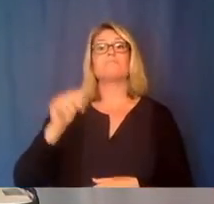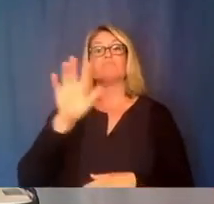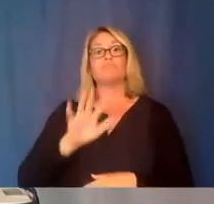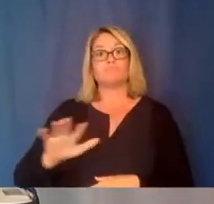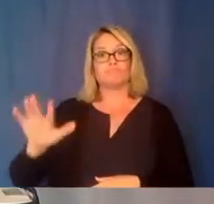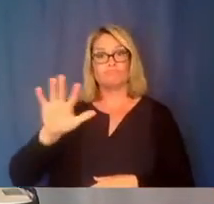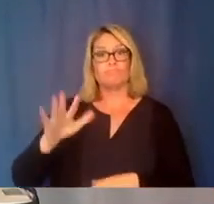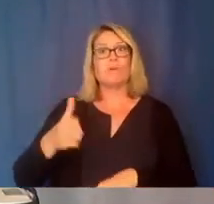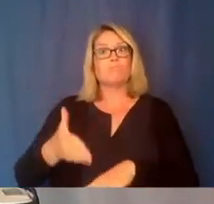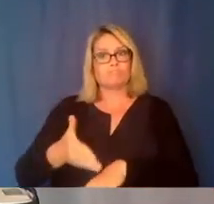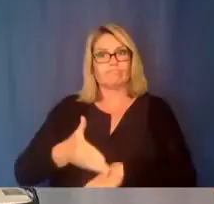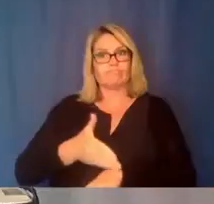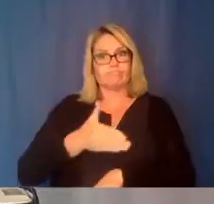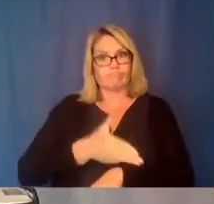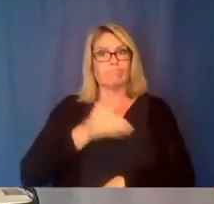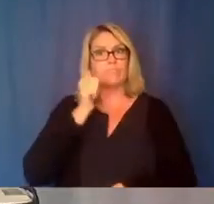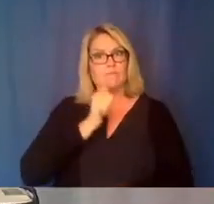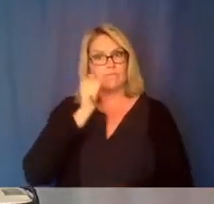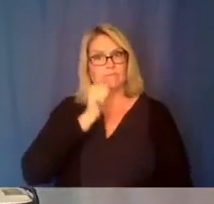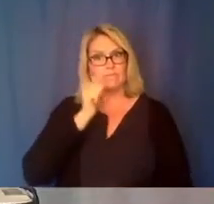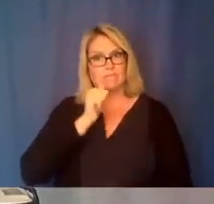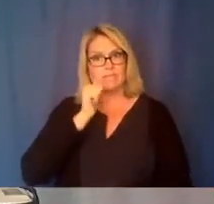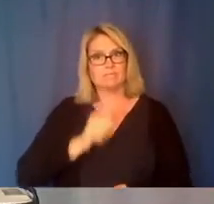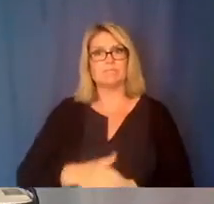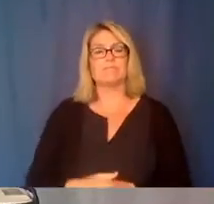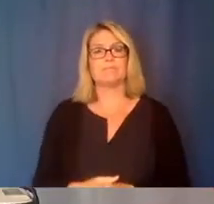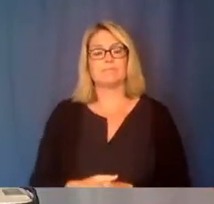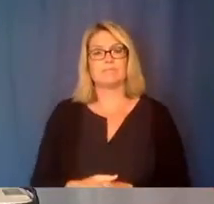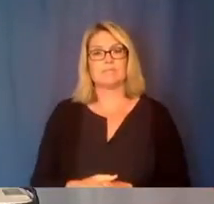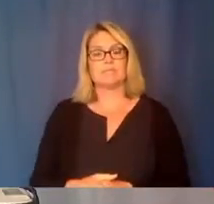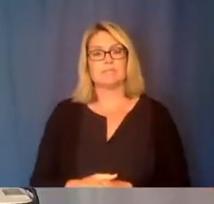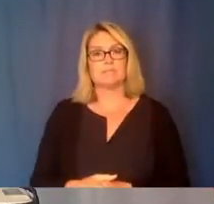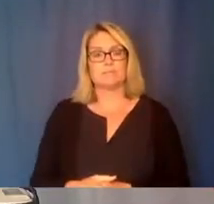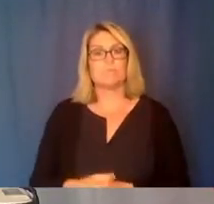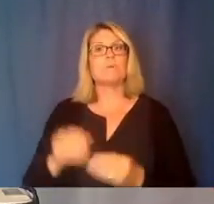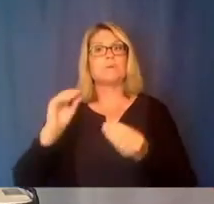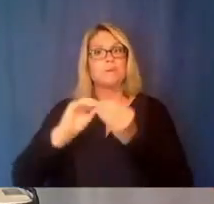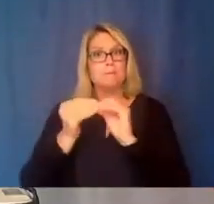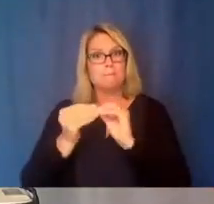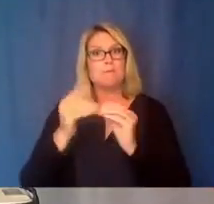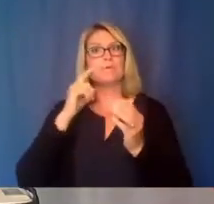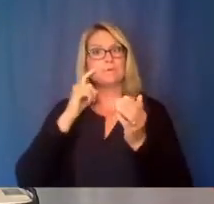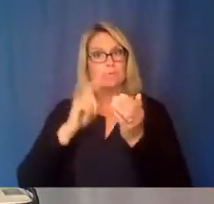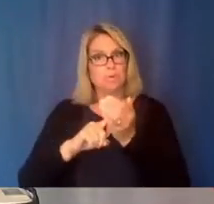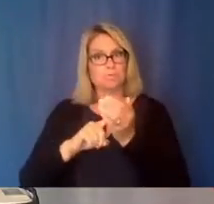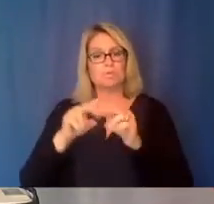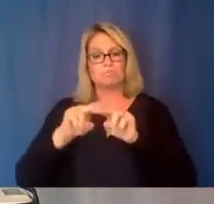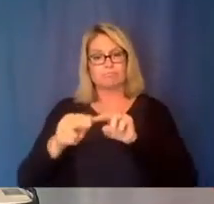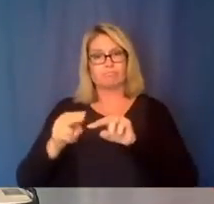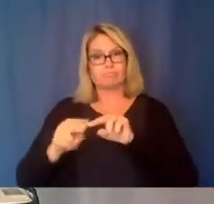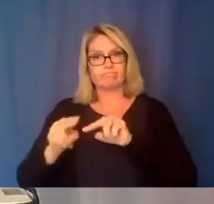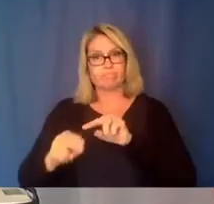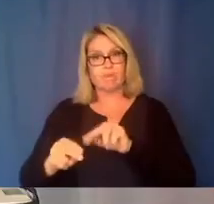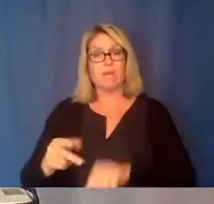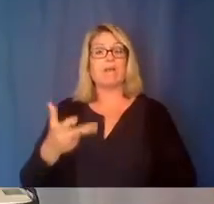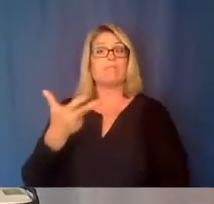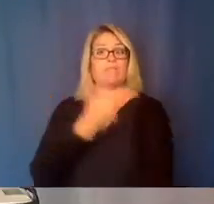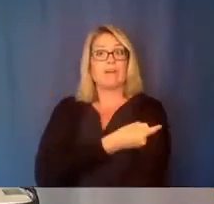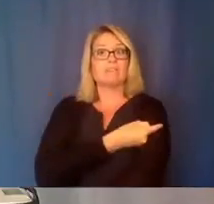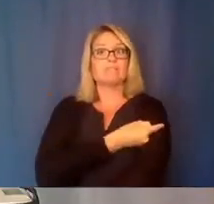and day after day, with case counts going down and vaccination rates going up. So that's a very